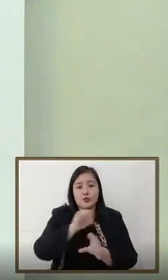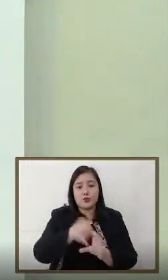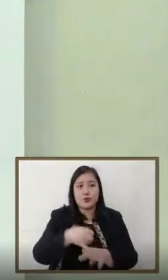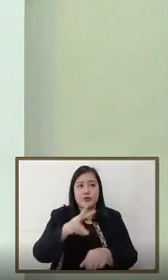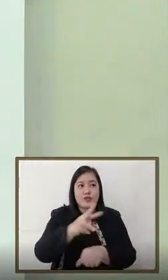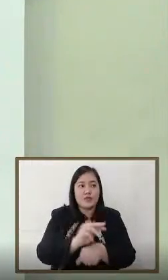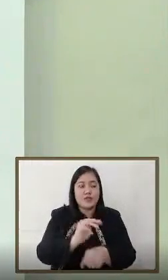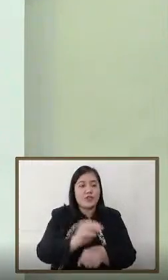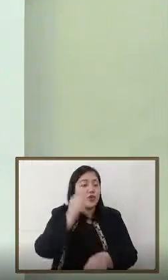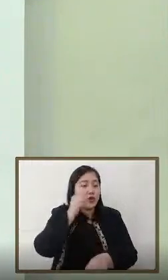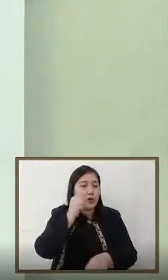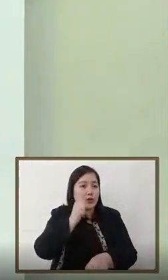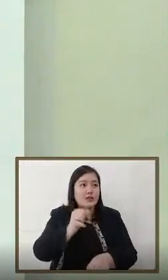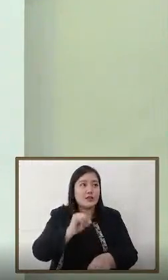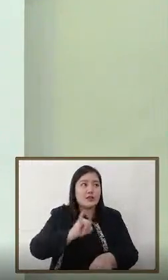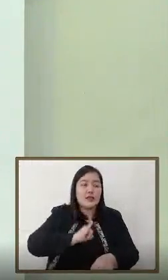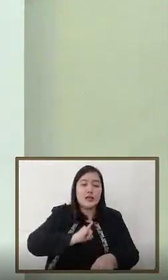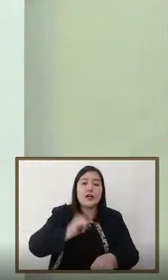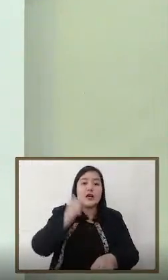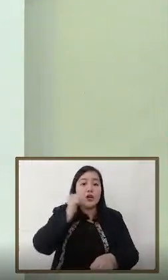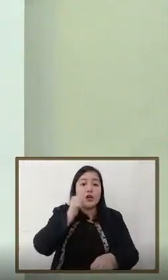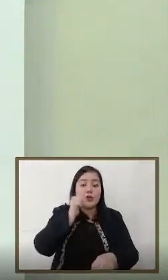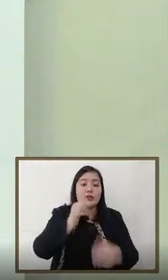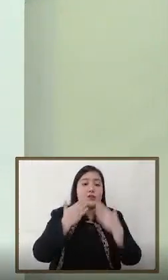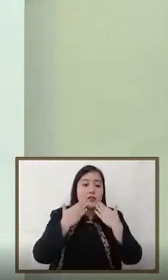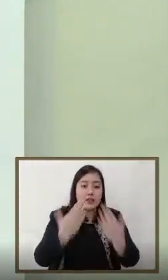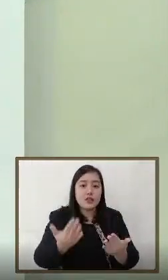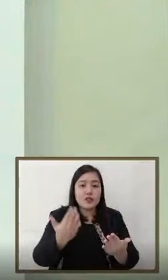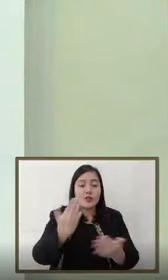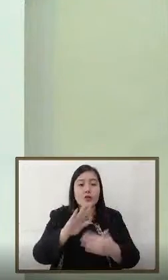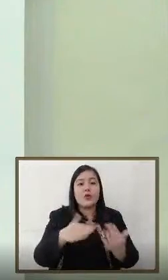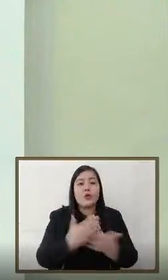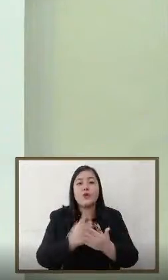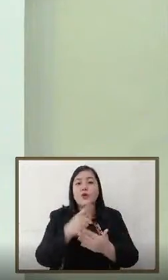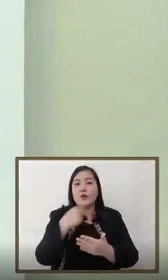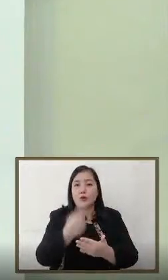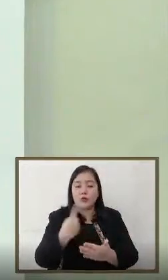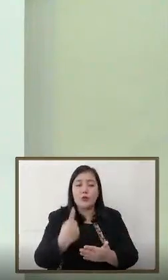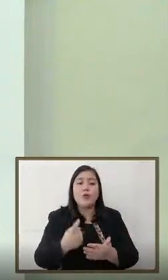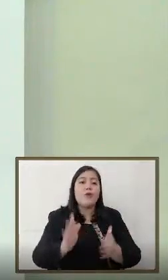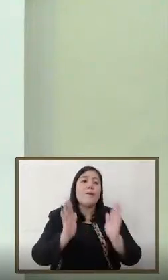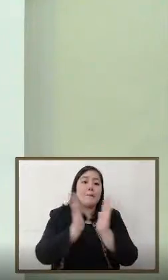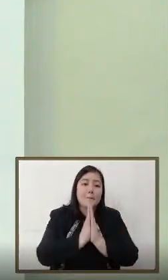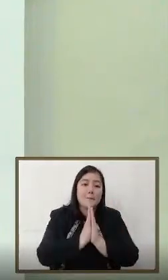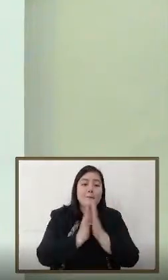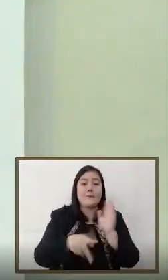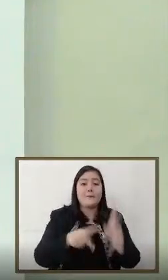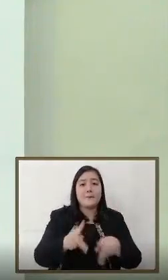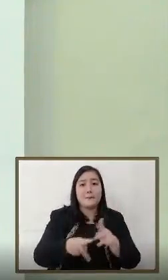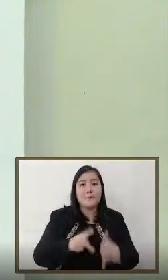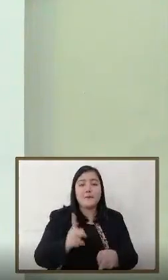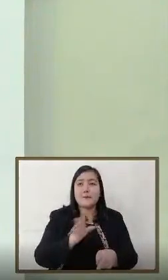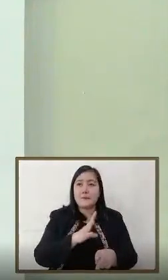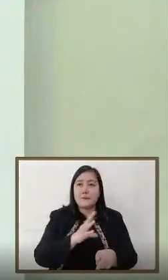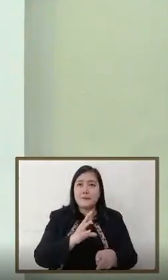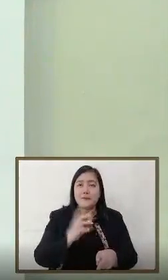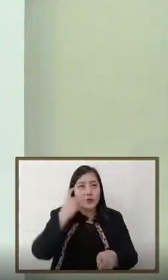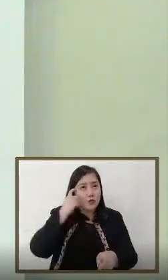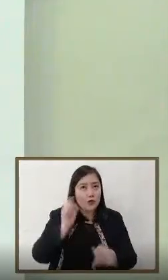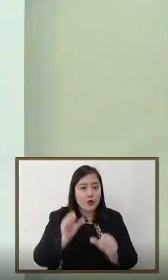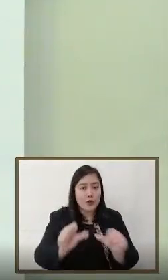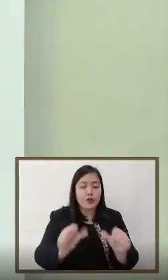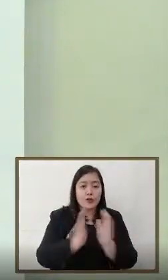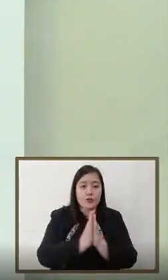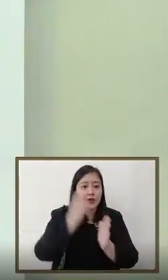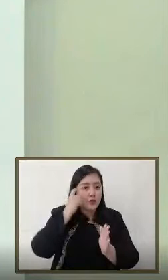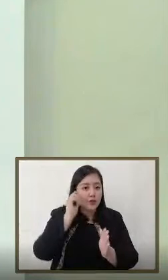this privilege to thank all the prayer warriors. Thank you so much for the nonstop prayers for me and my